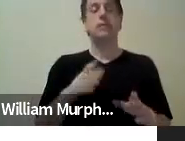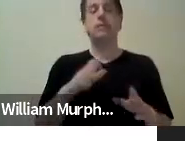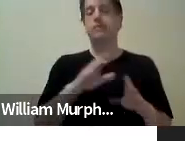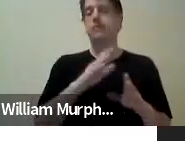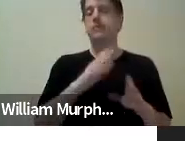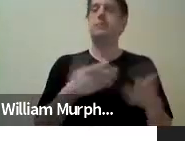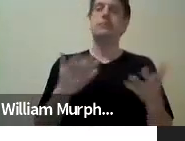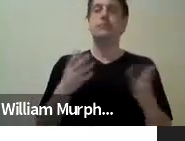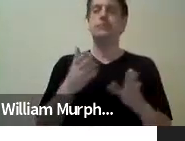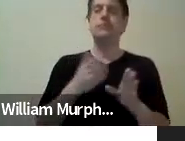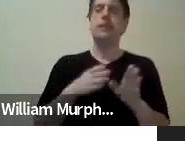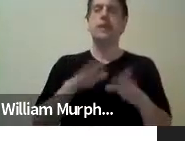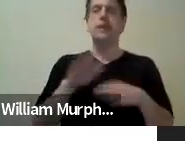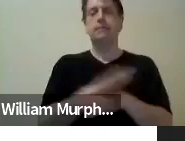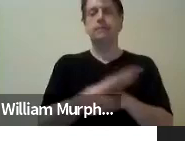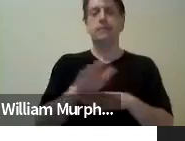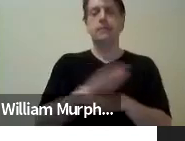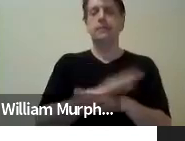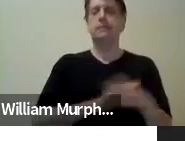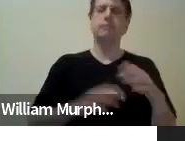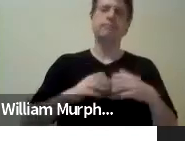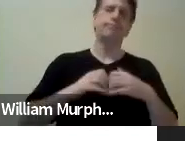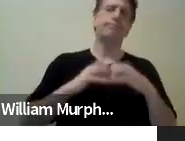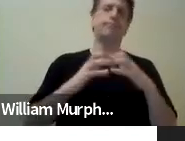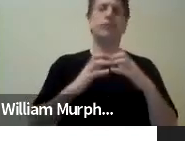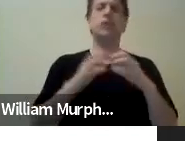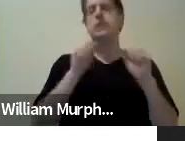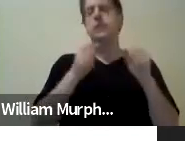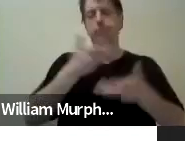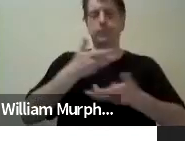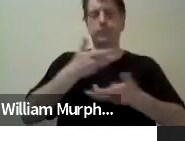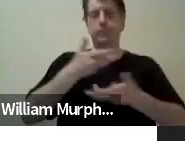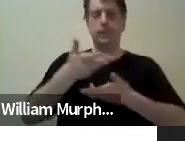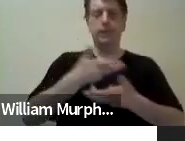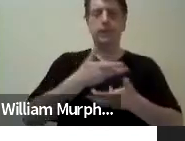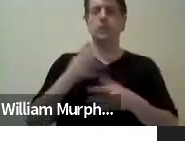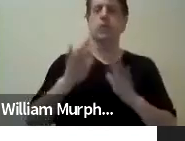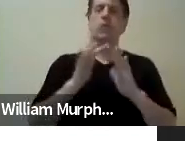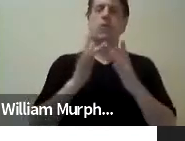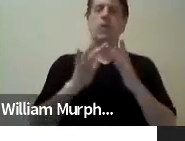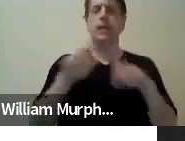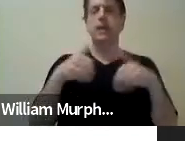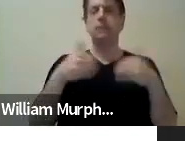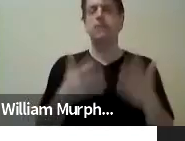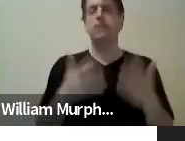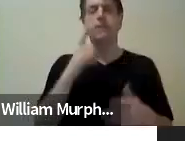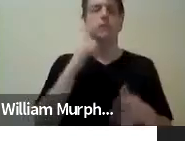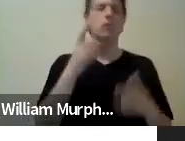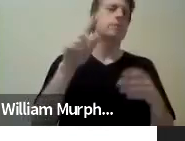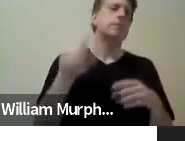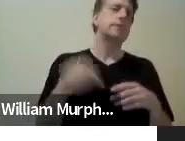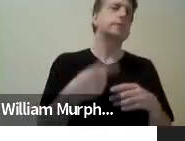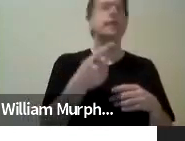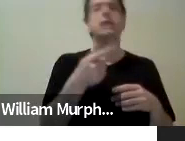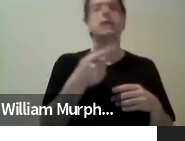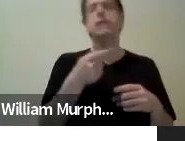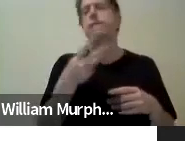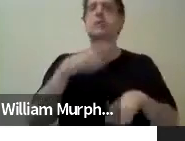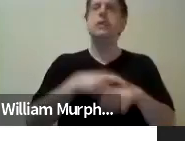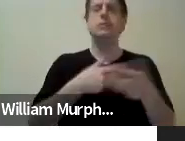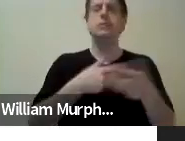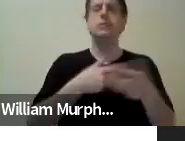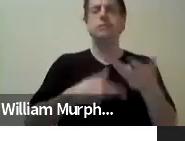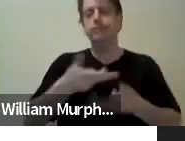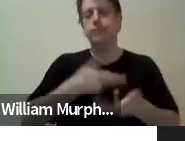up in which you can engage with an online provider for a single or a couple of times interaction, pay a